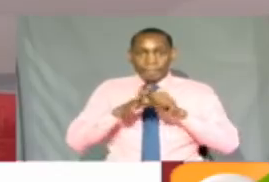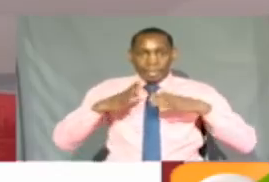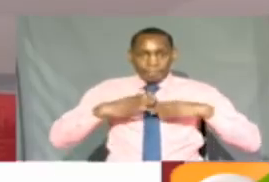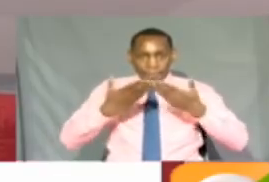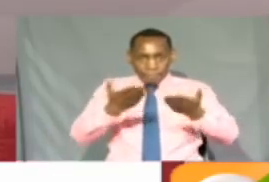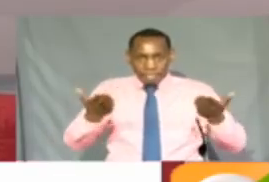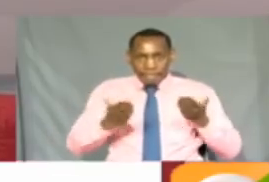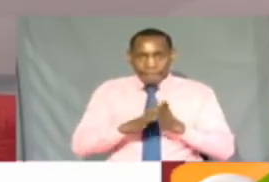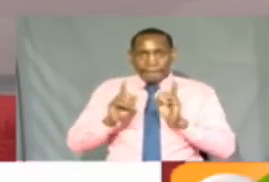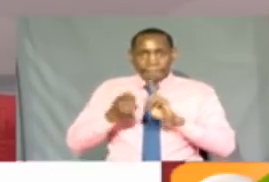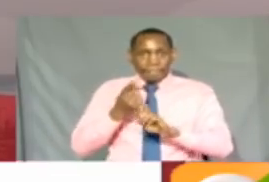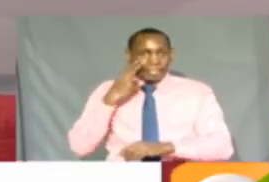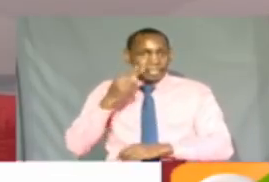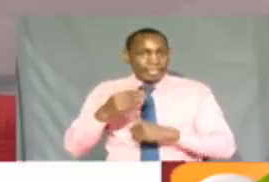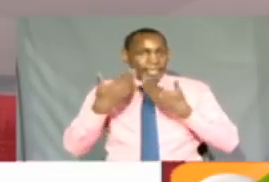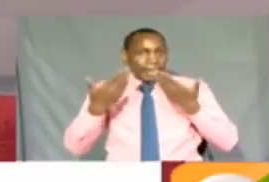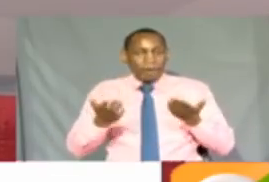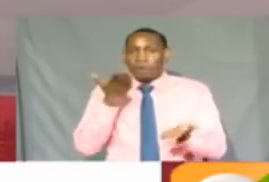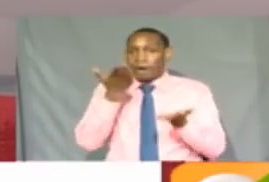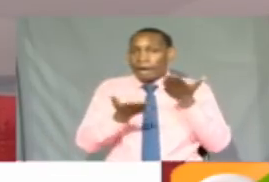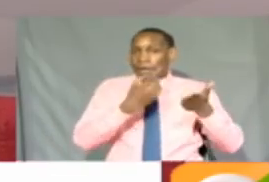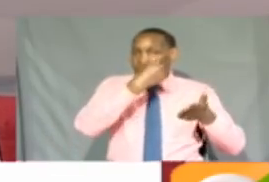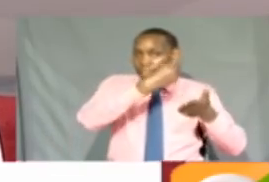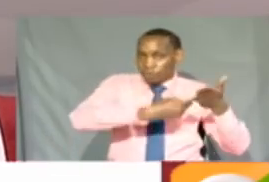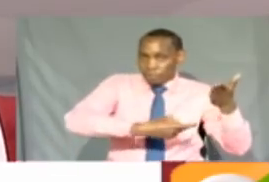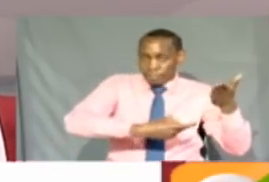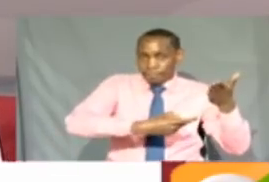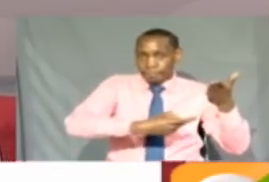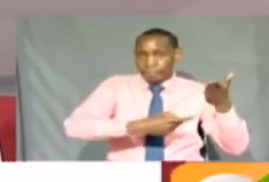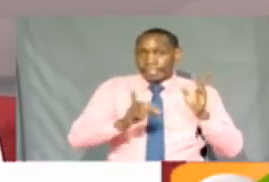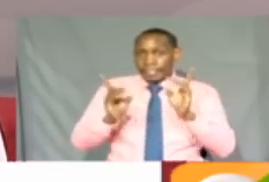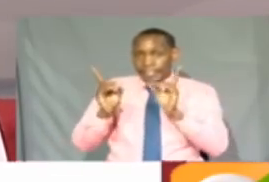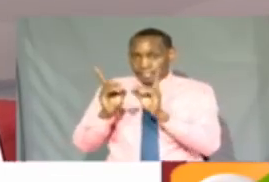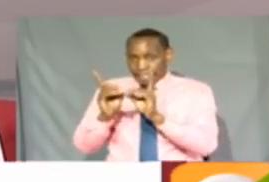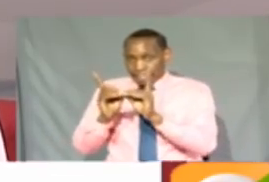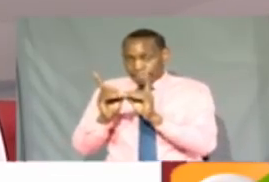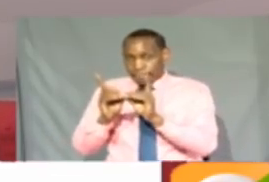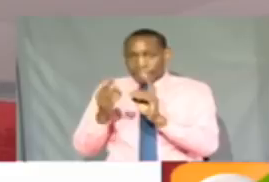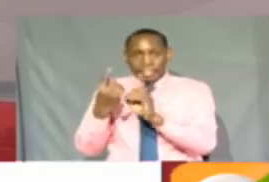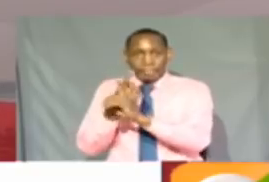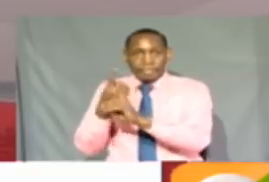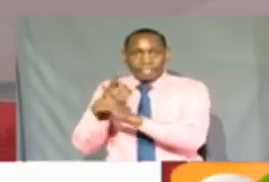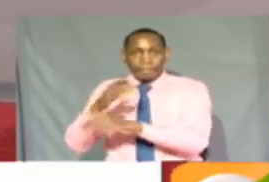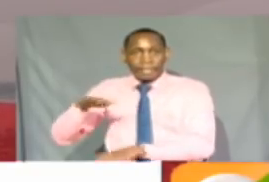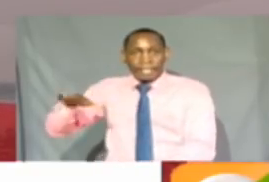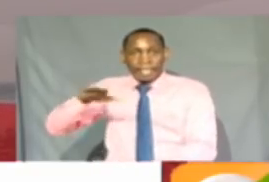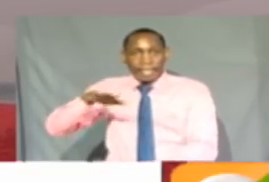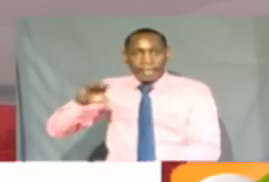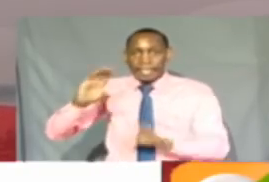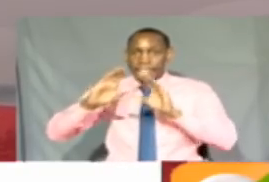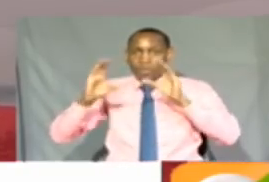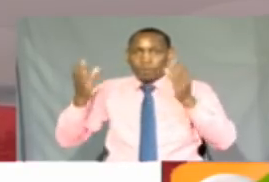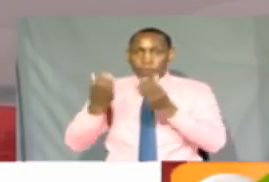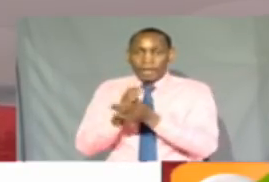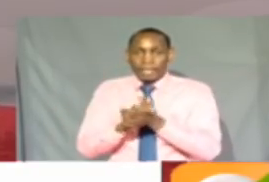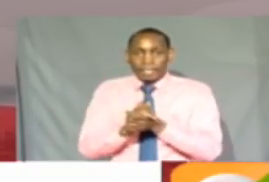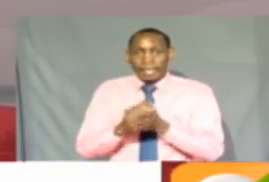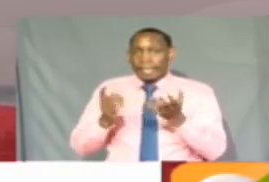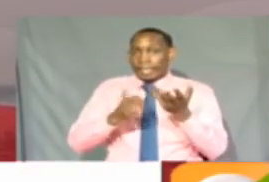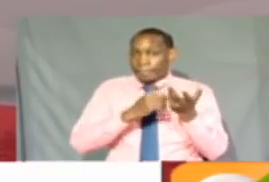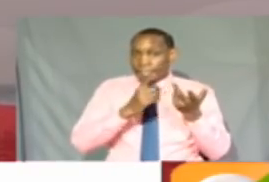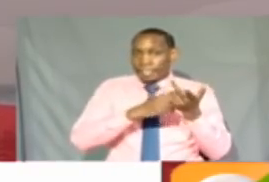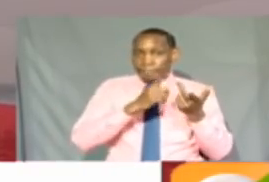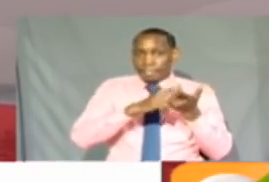let's take a look at just the average cost of a date in different parts of the world, pulling up those